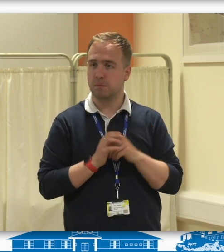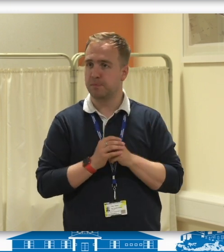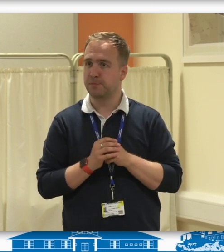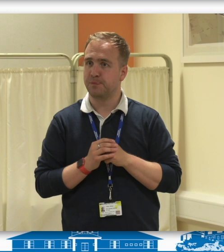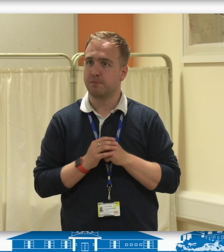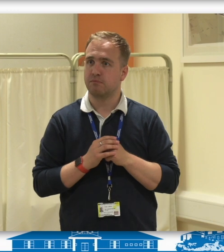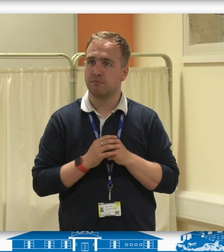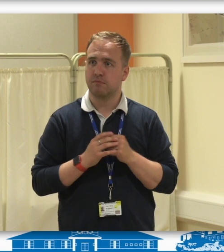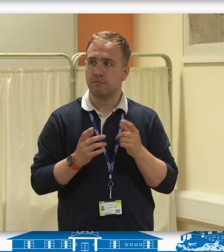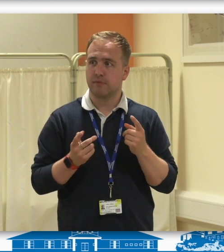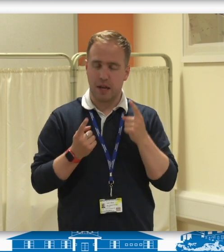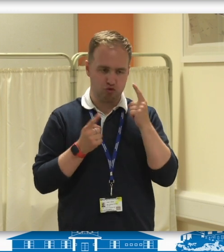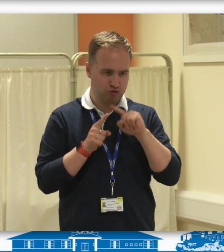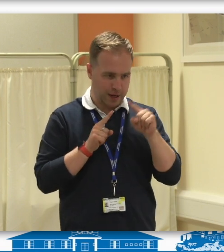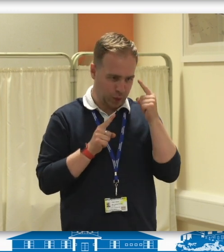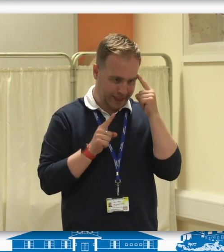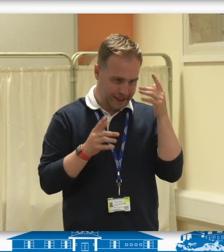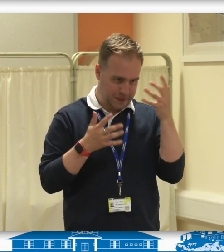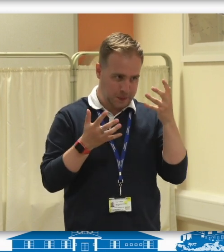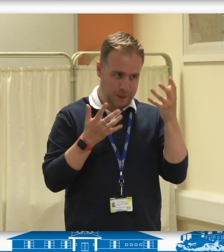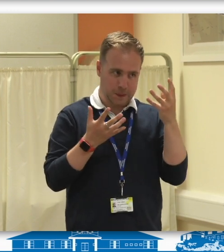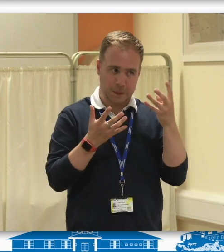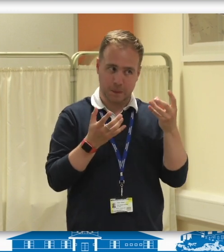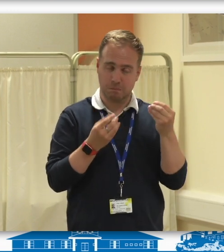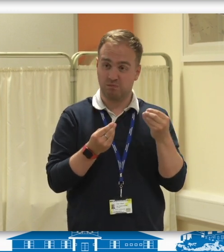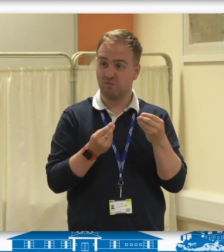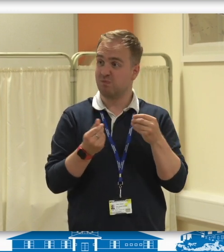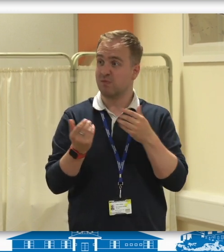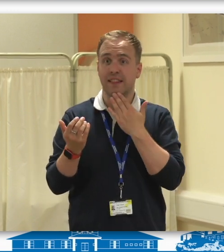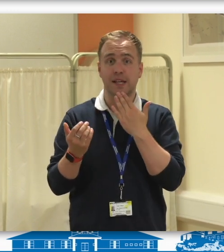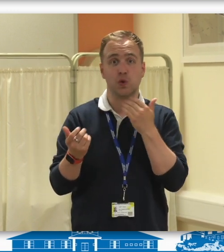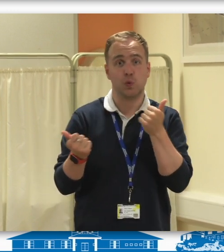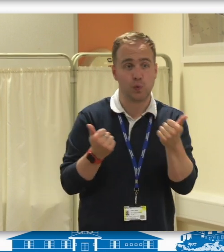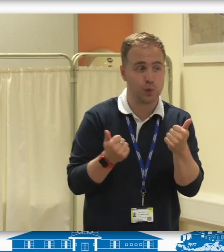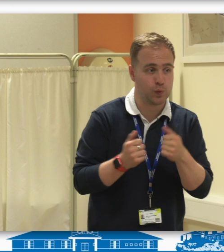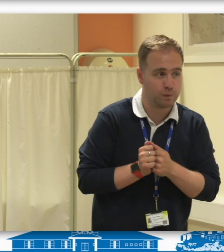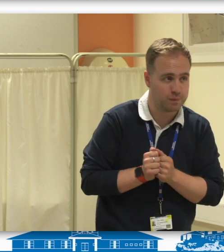Oh, you've got me on the top of my head, don't worry. sorry. Thank you very much. Thank you.